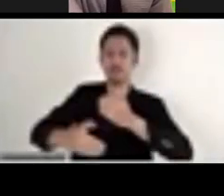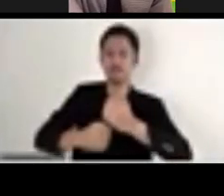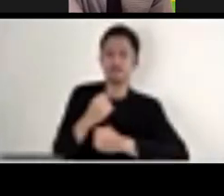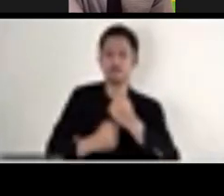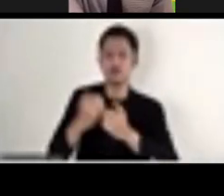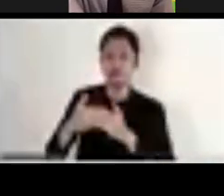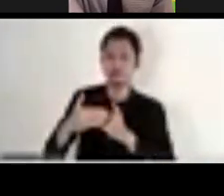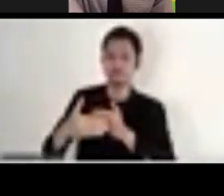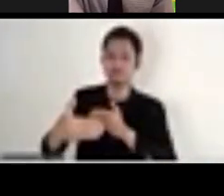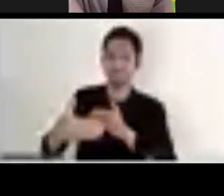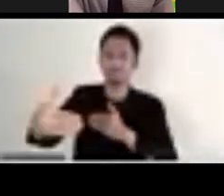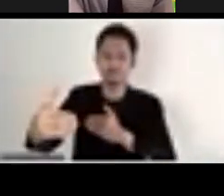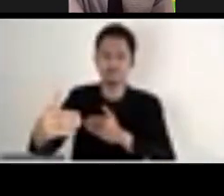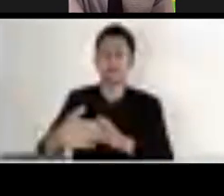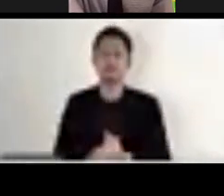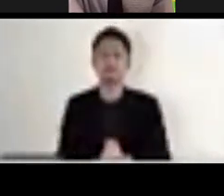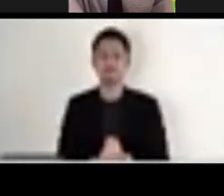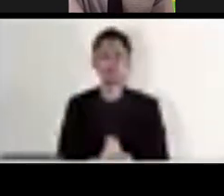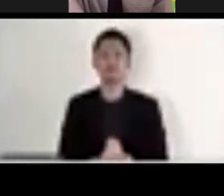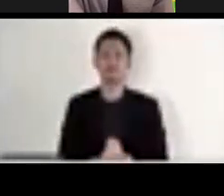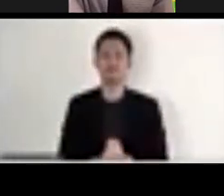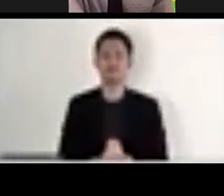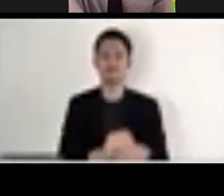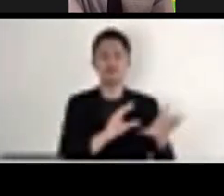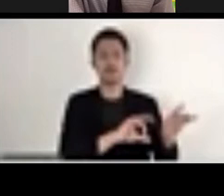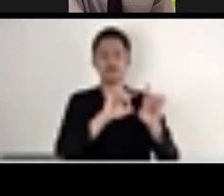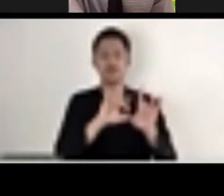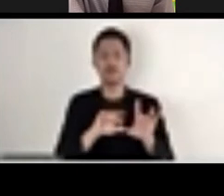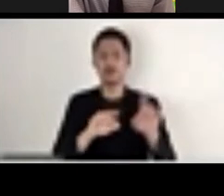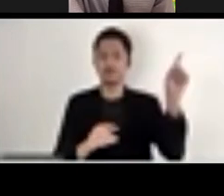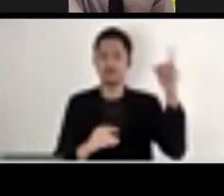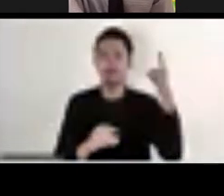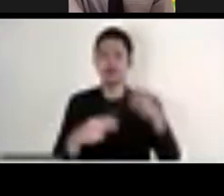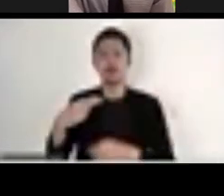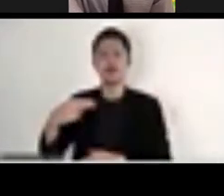Cooperation between friends friends